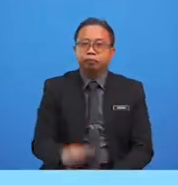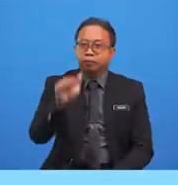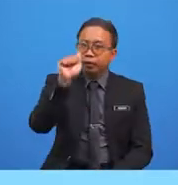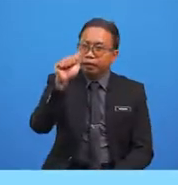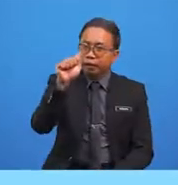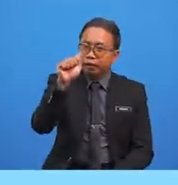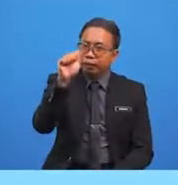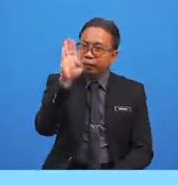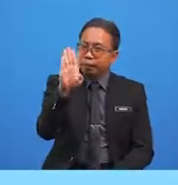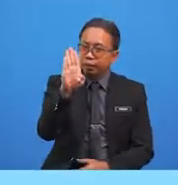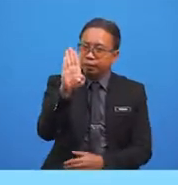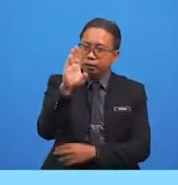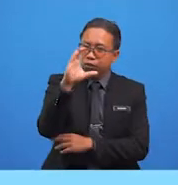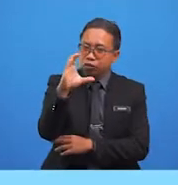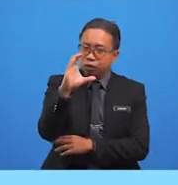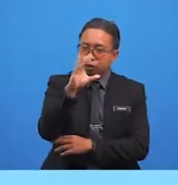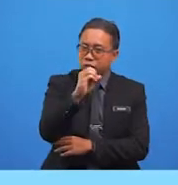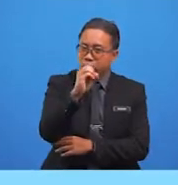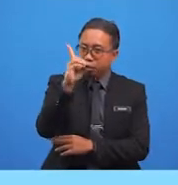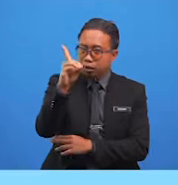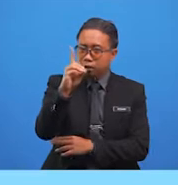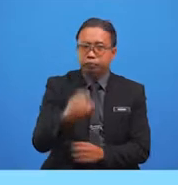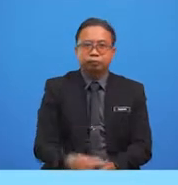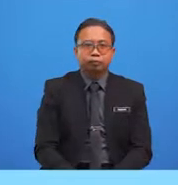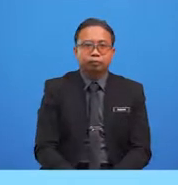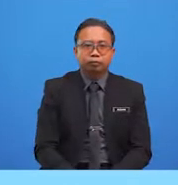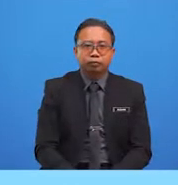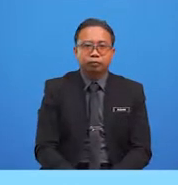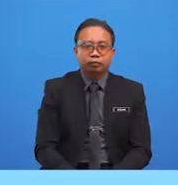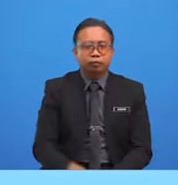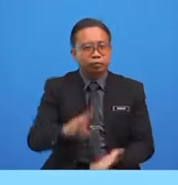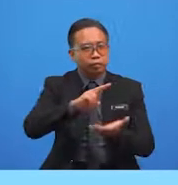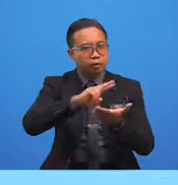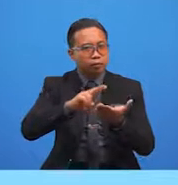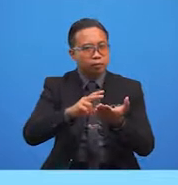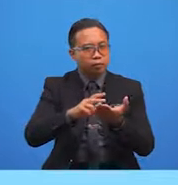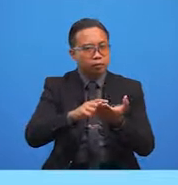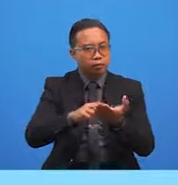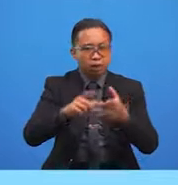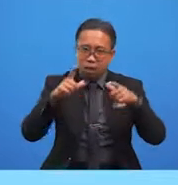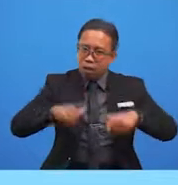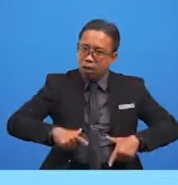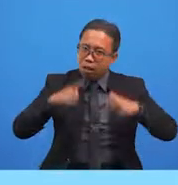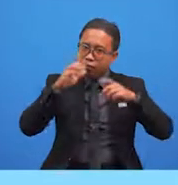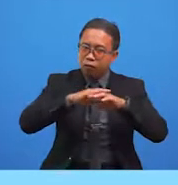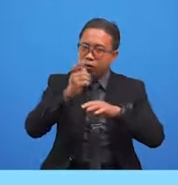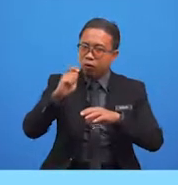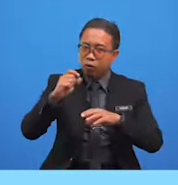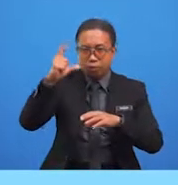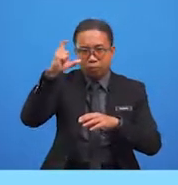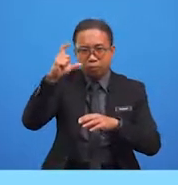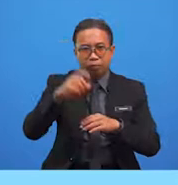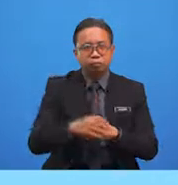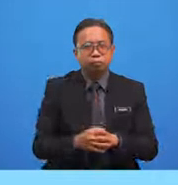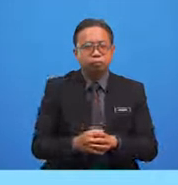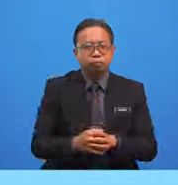B, C, or D? Will people ever live on the moon? Many people like